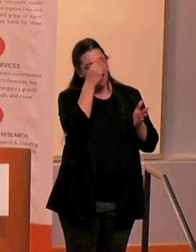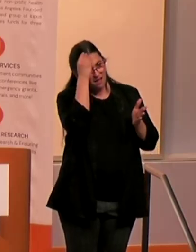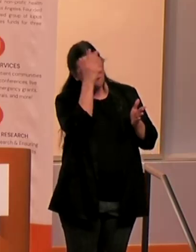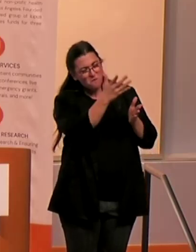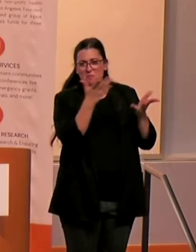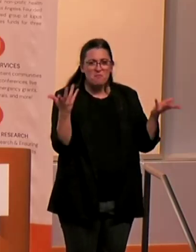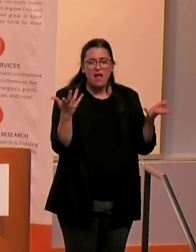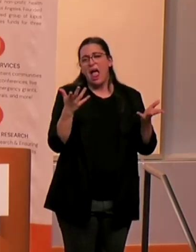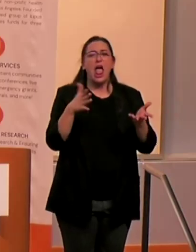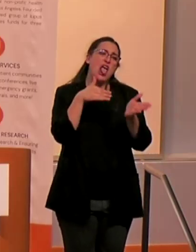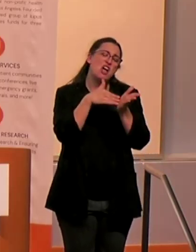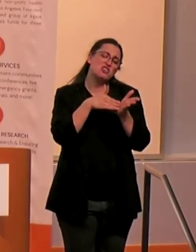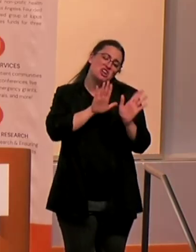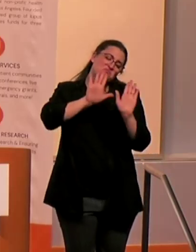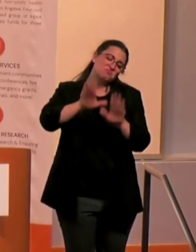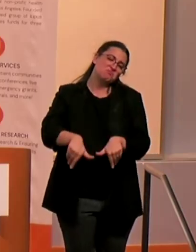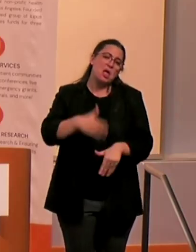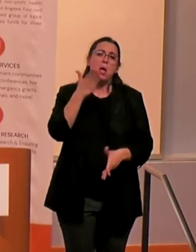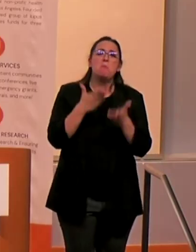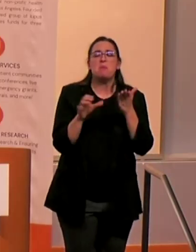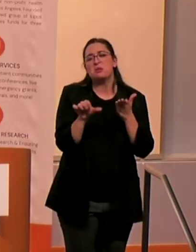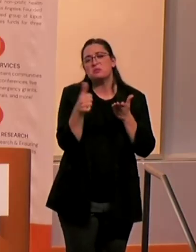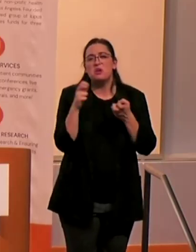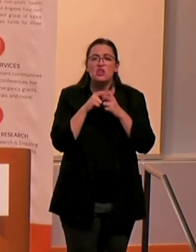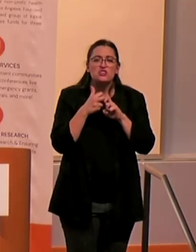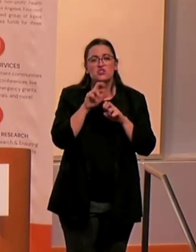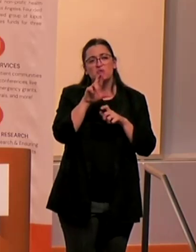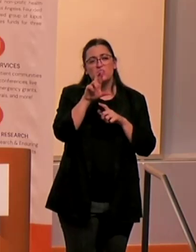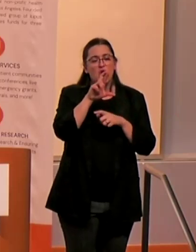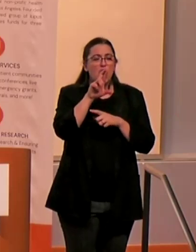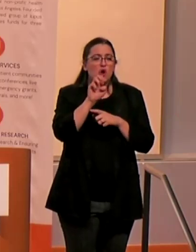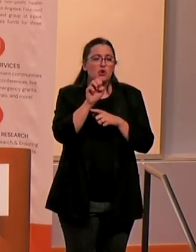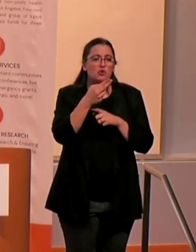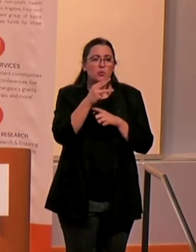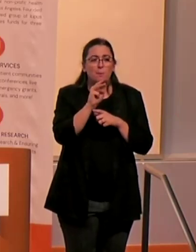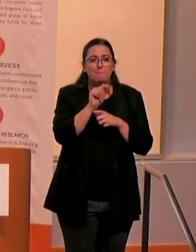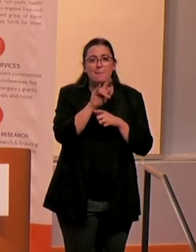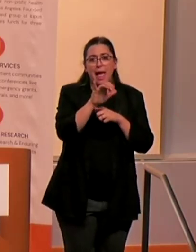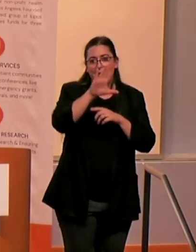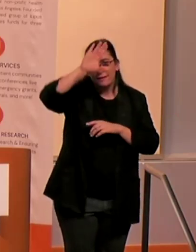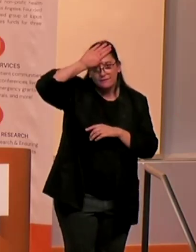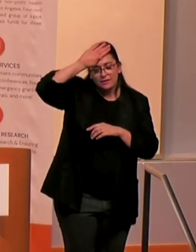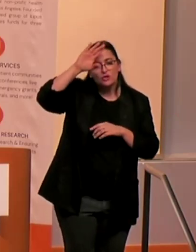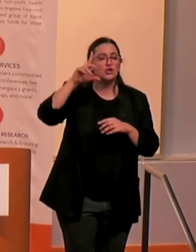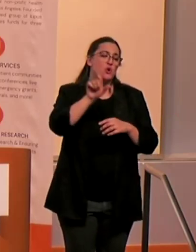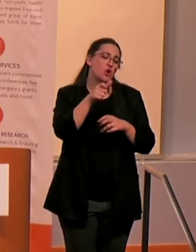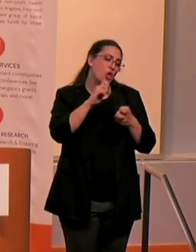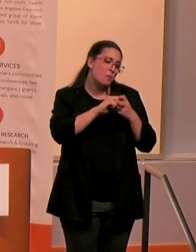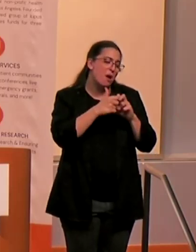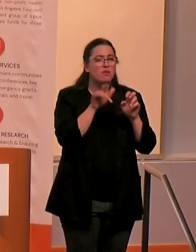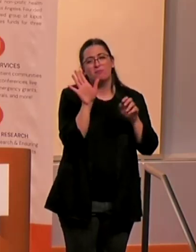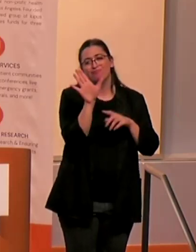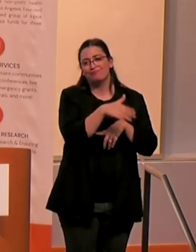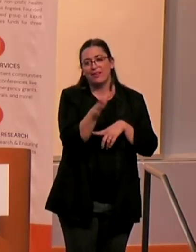And then it was like, oh, maybe it's something else, rheumatic fever, like didn't do anything. And it wasn't